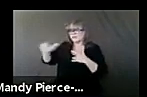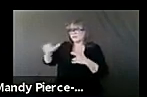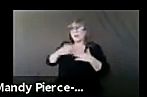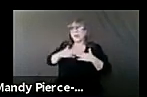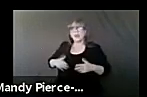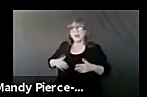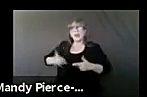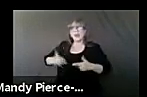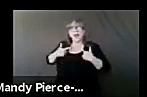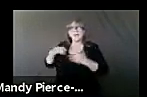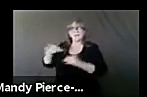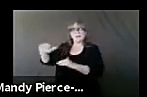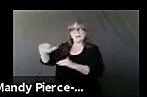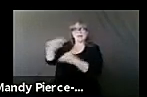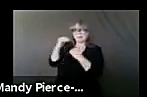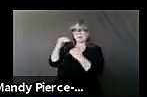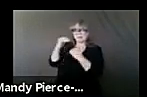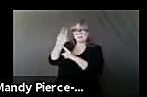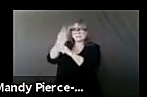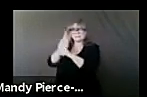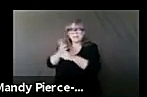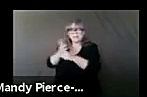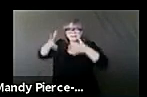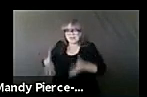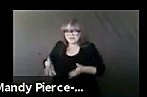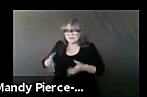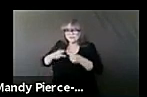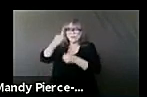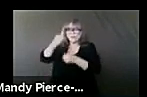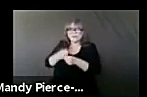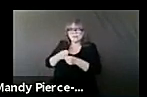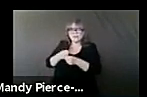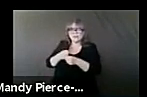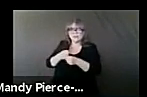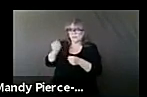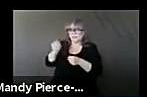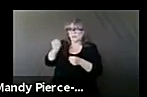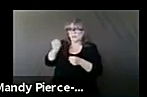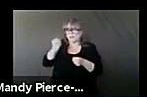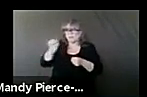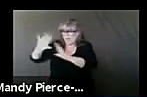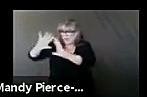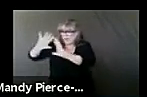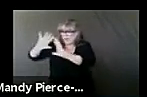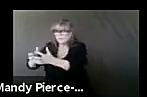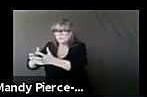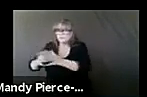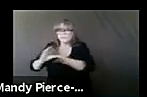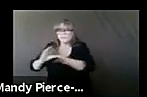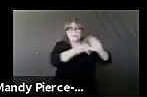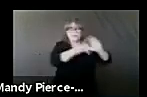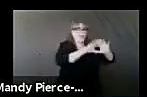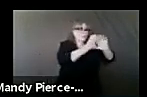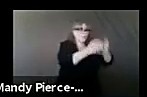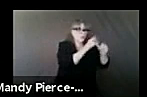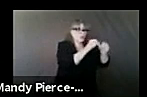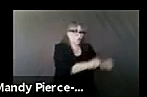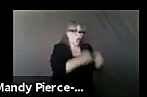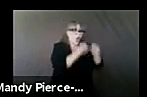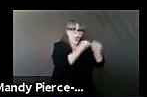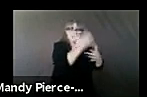so. Scoring both of those aspects, the acute illness and chronic conditions, are then added into a final